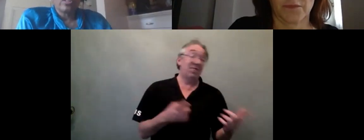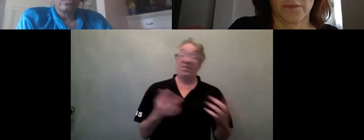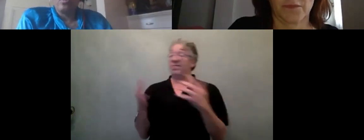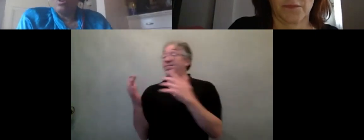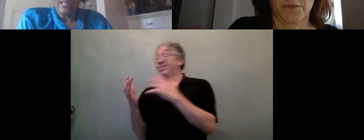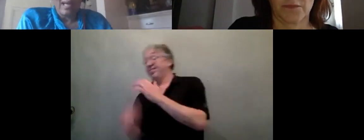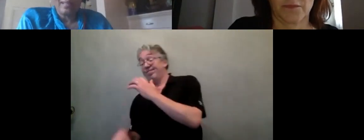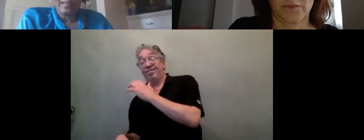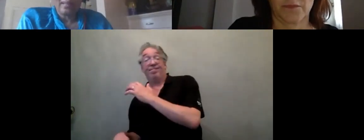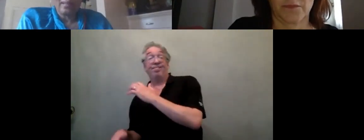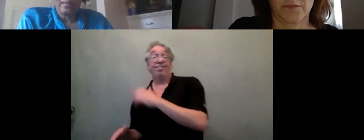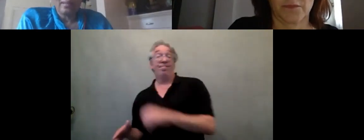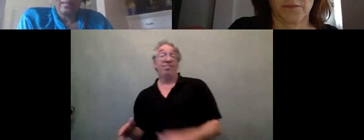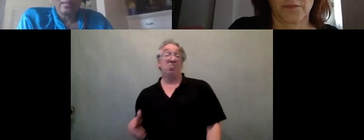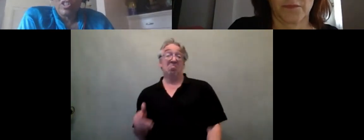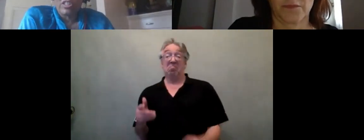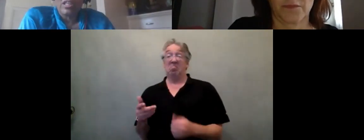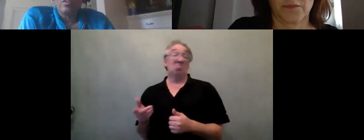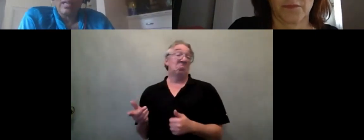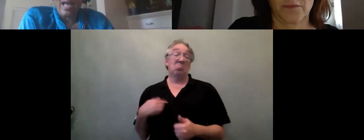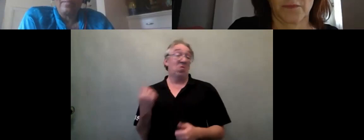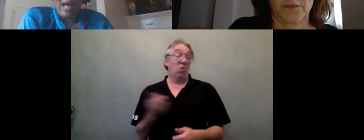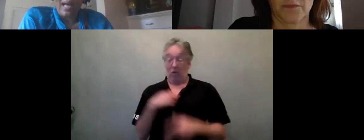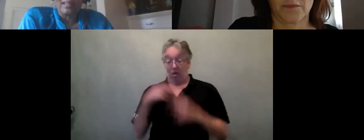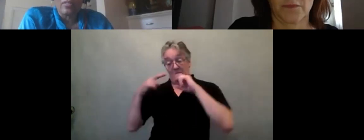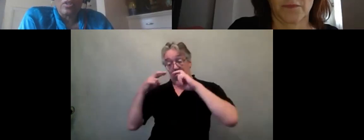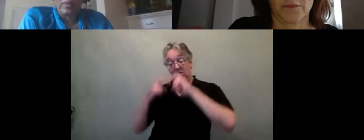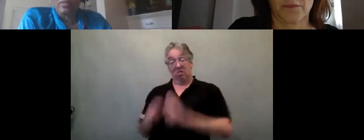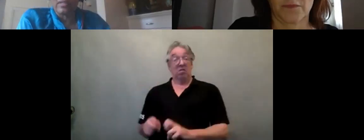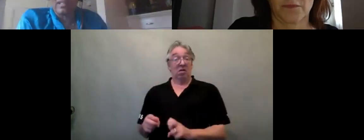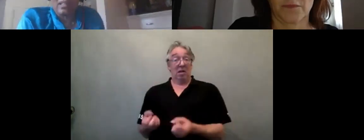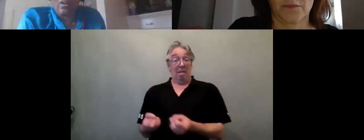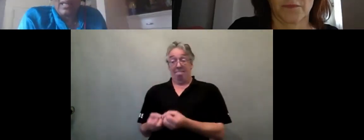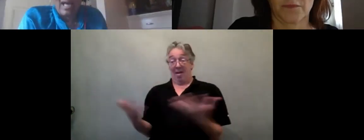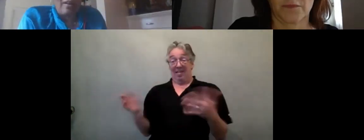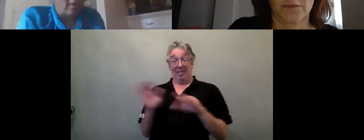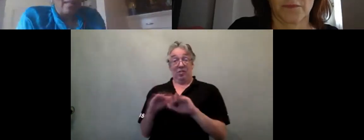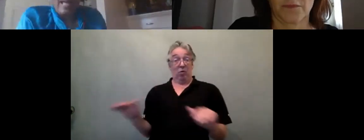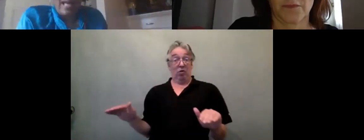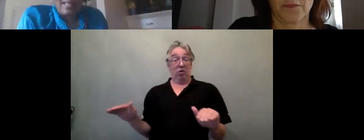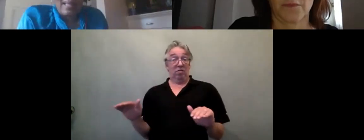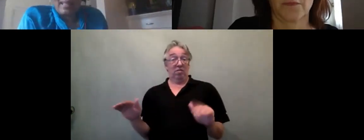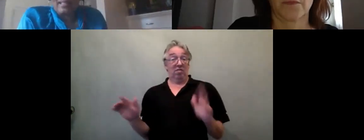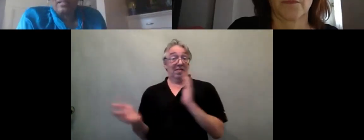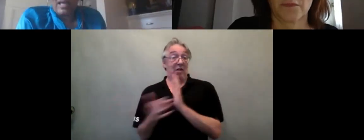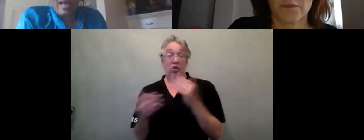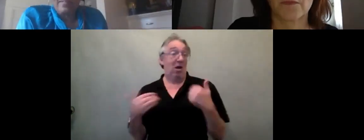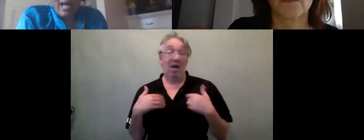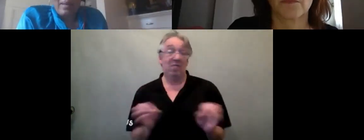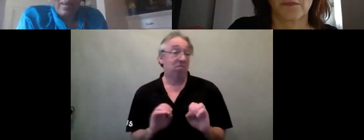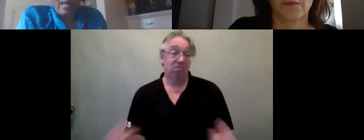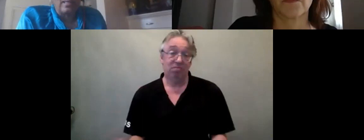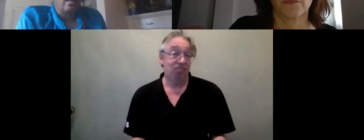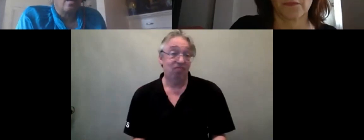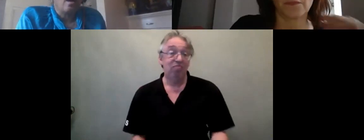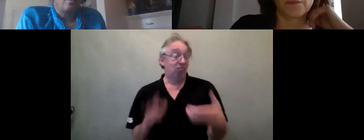kids were just not accessing, just did not have the access to it. So they did not have the handset, they did not have